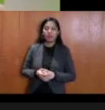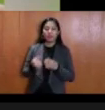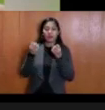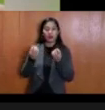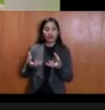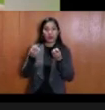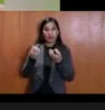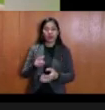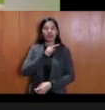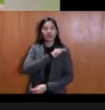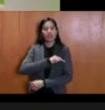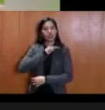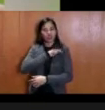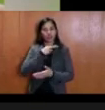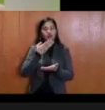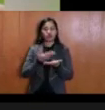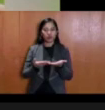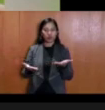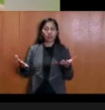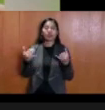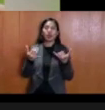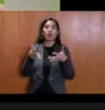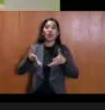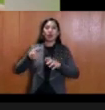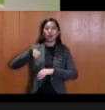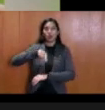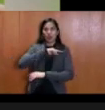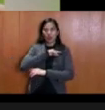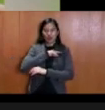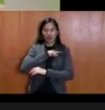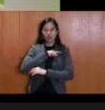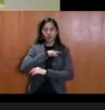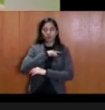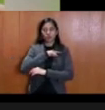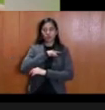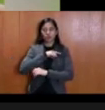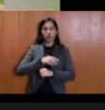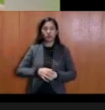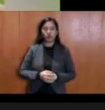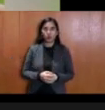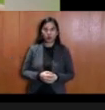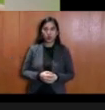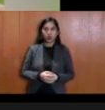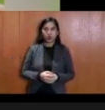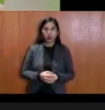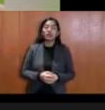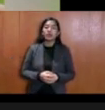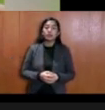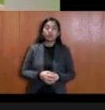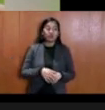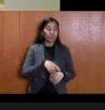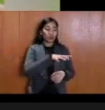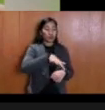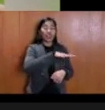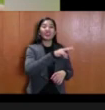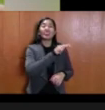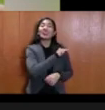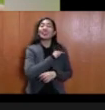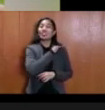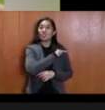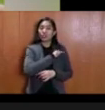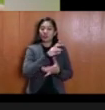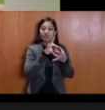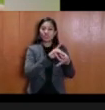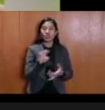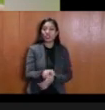with natural endowments, which now allow us to capitalize on our nature-based tourism products. And this is an area where